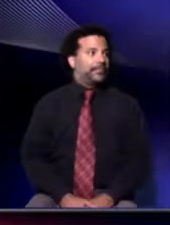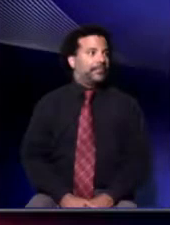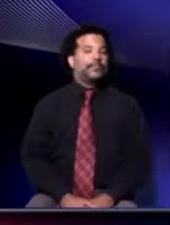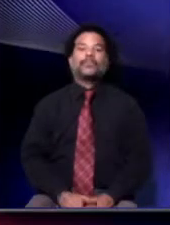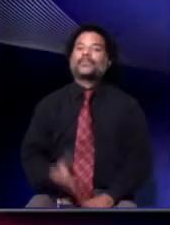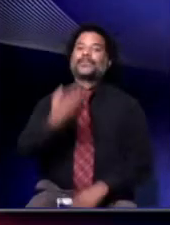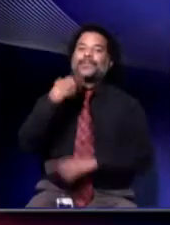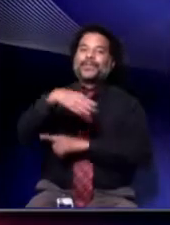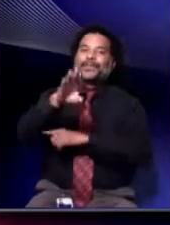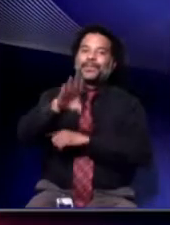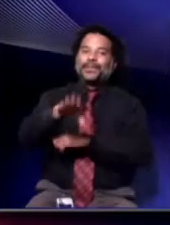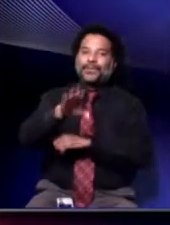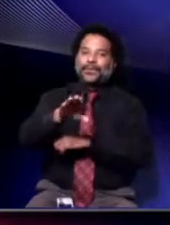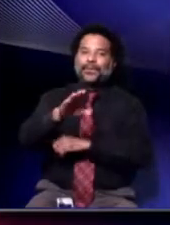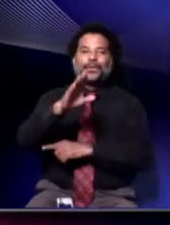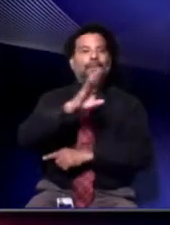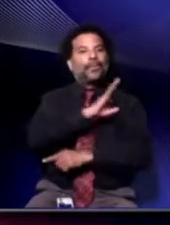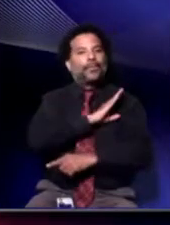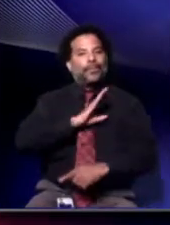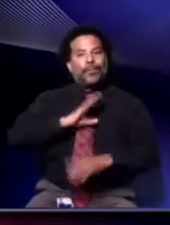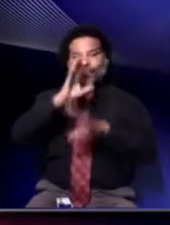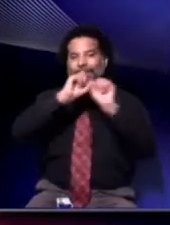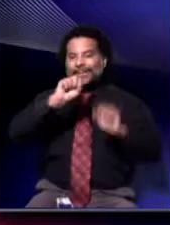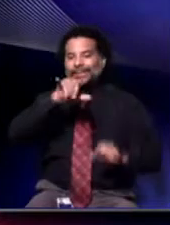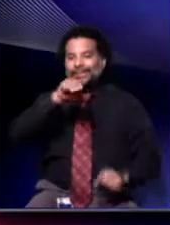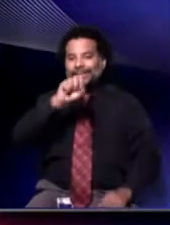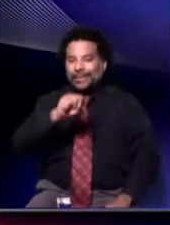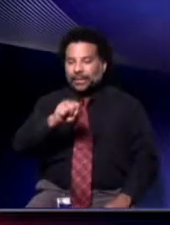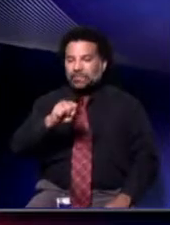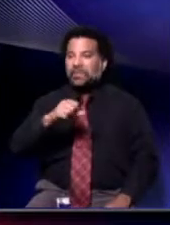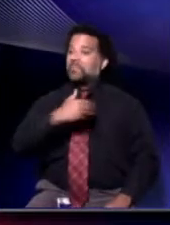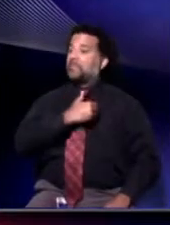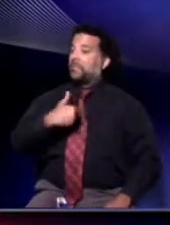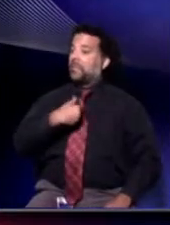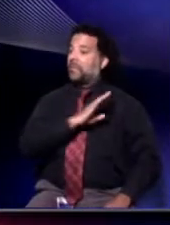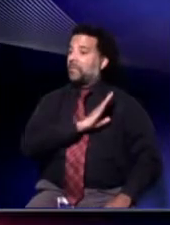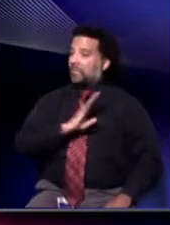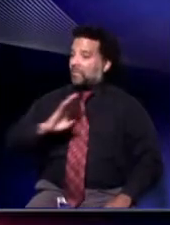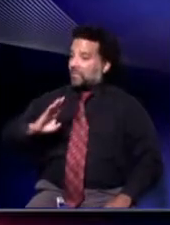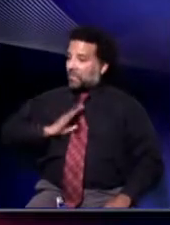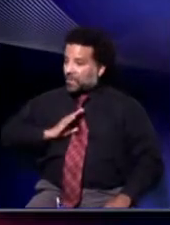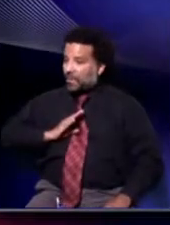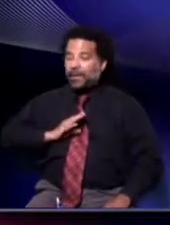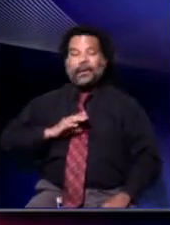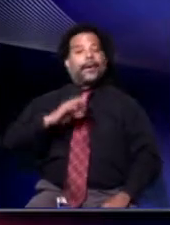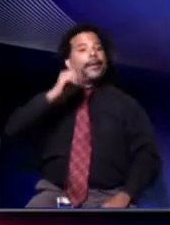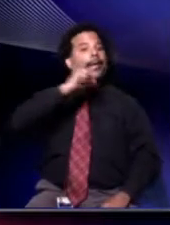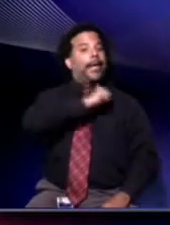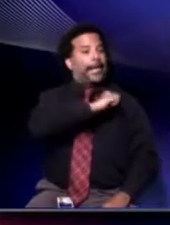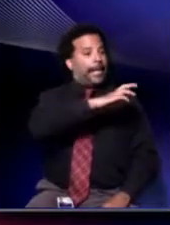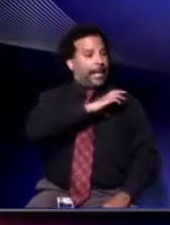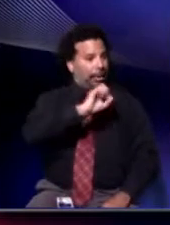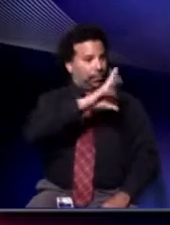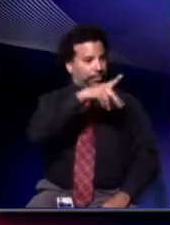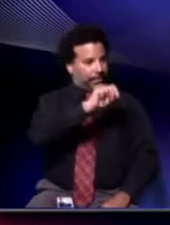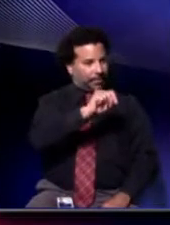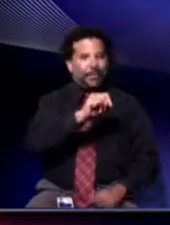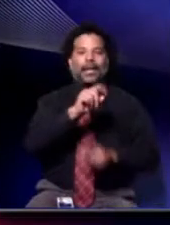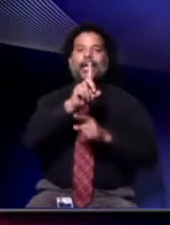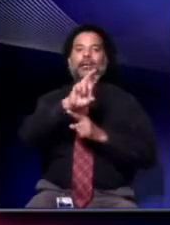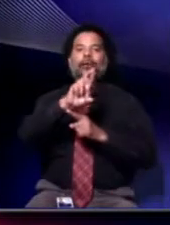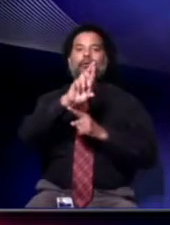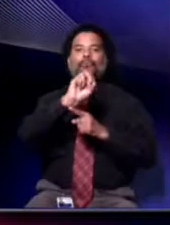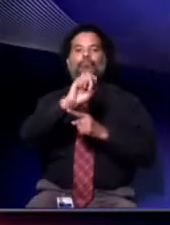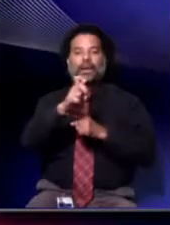Good afternoon, Board President Sims, members of the board, Superintendent Reichman, and Dr. Rex. In my board packet is a copy of our HR